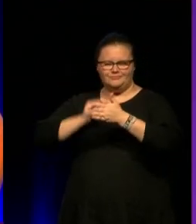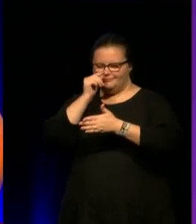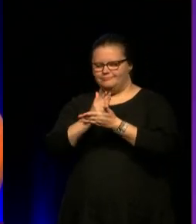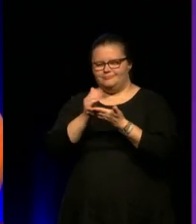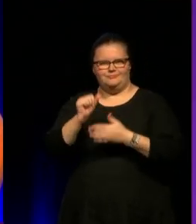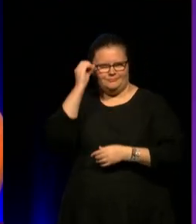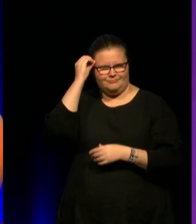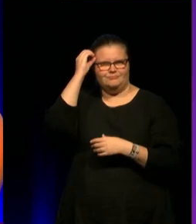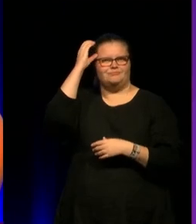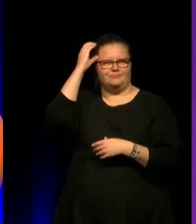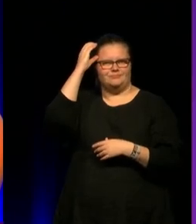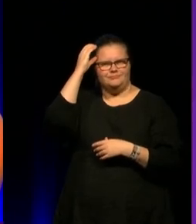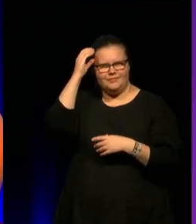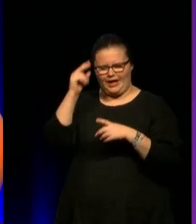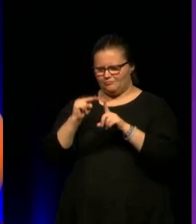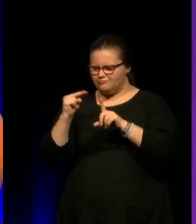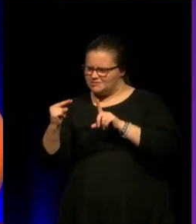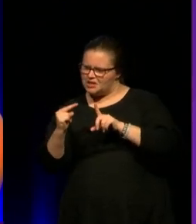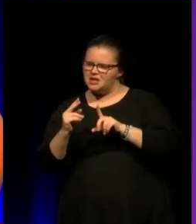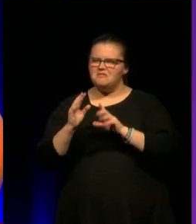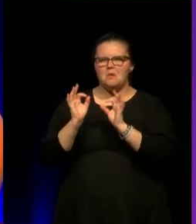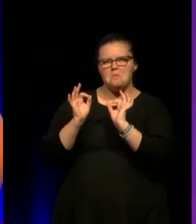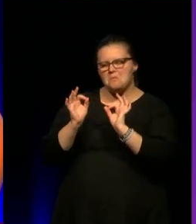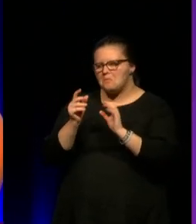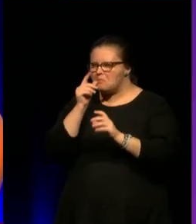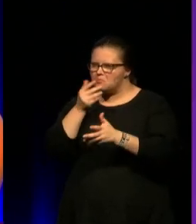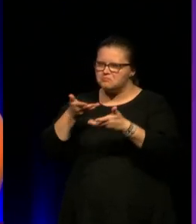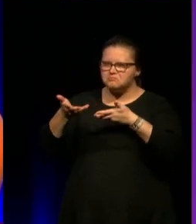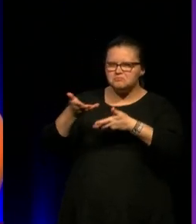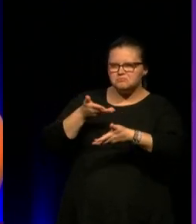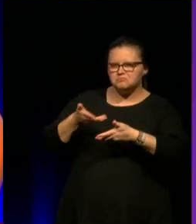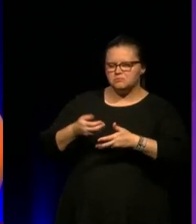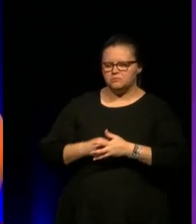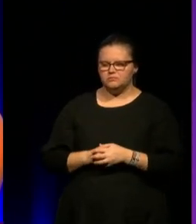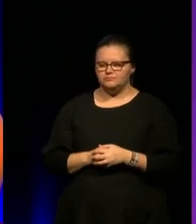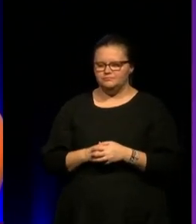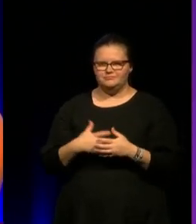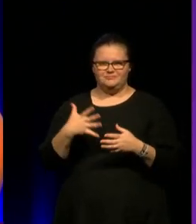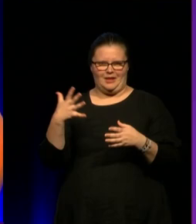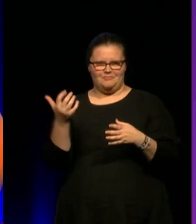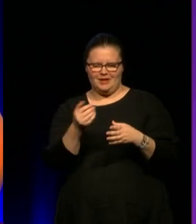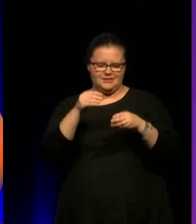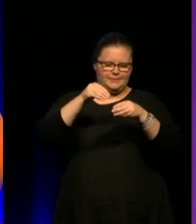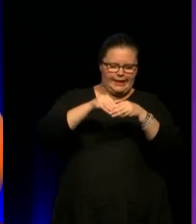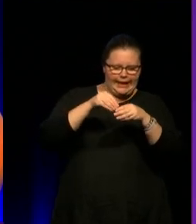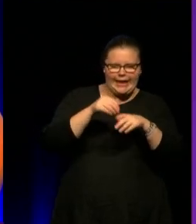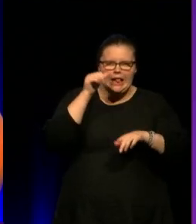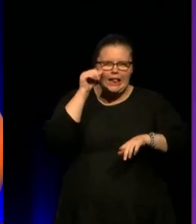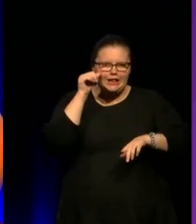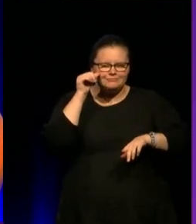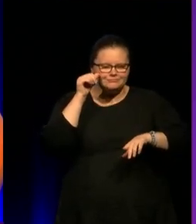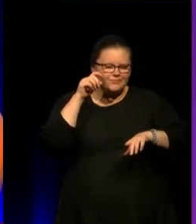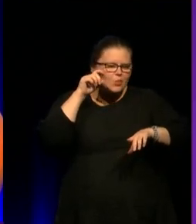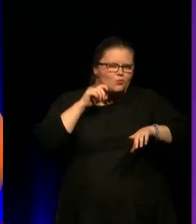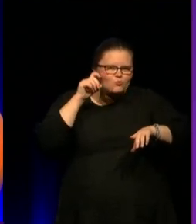they have a useful perspective of knowing those challenges. You've got to be in the water to catch the wave. So